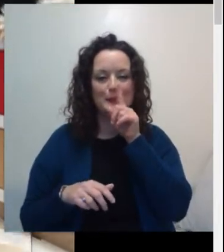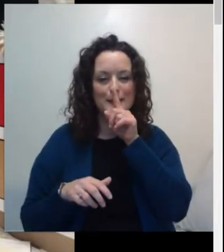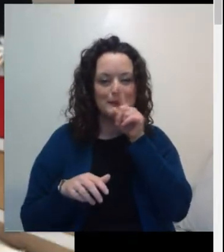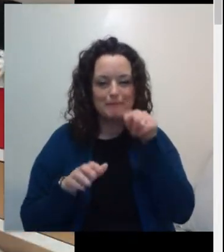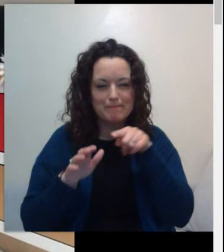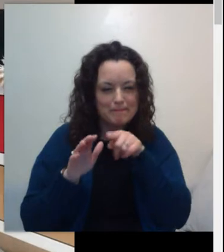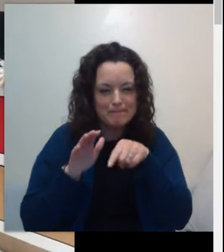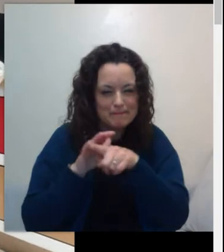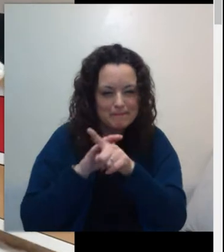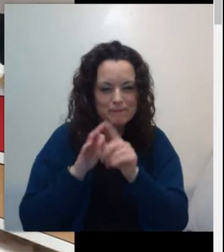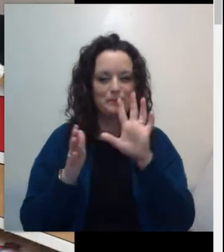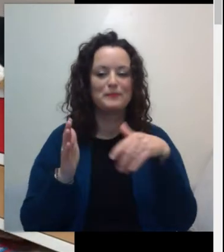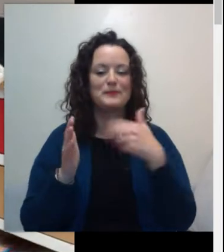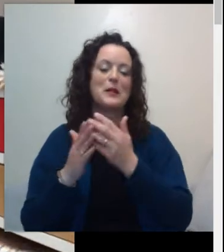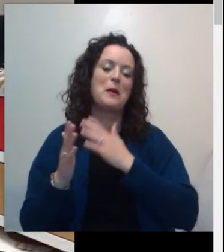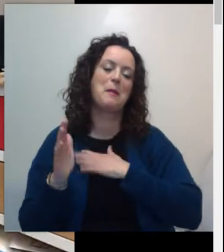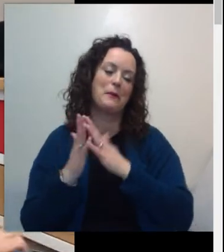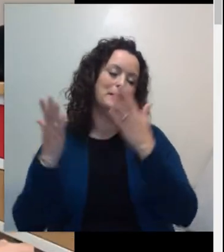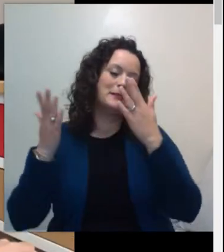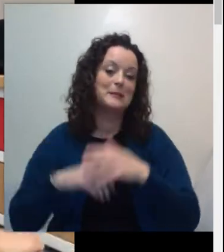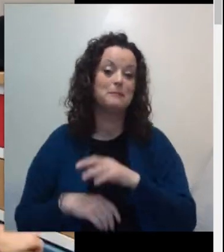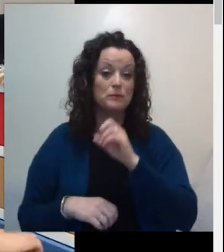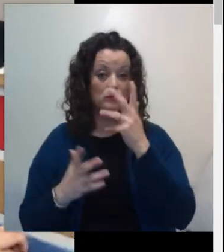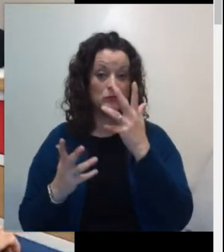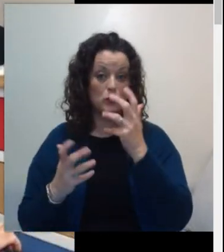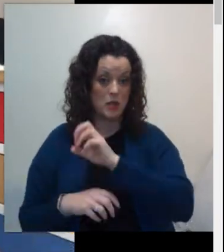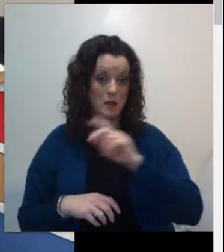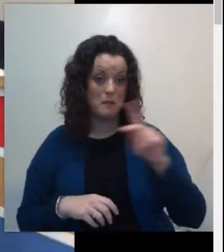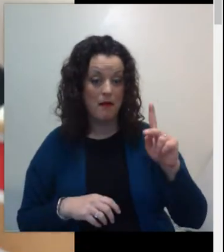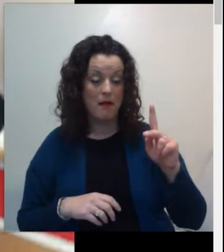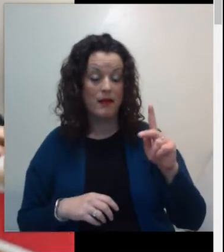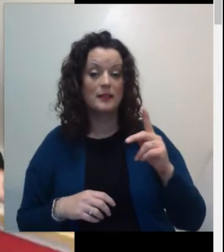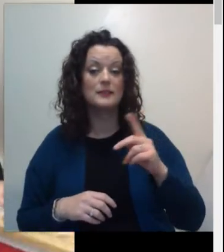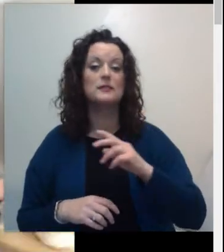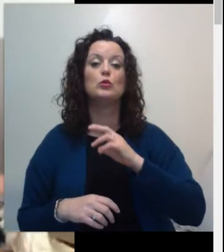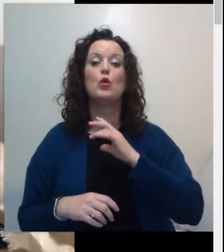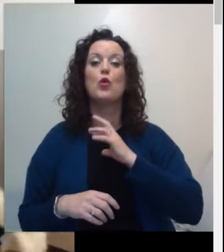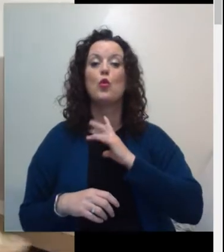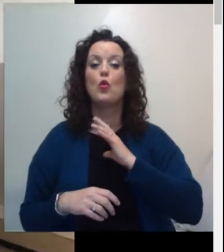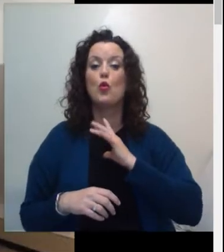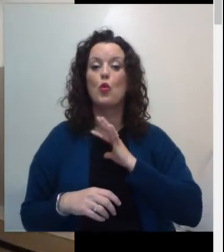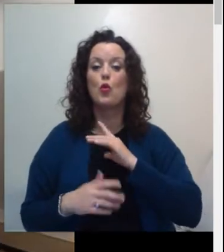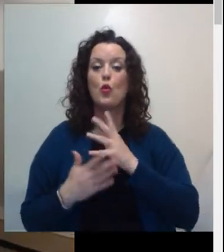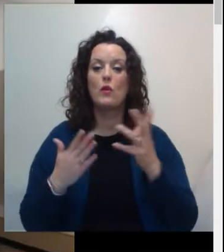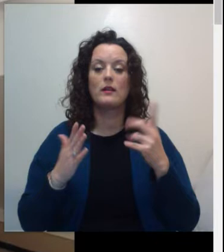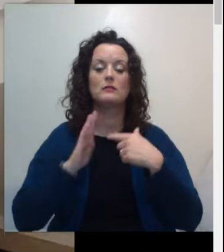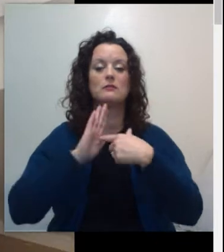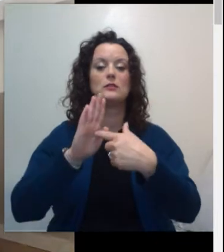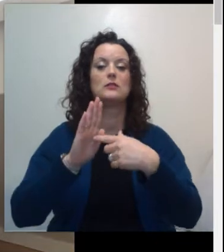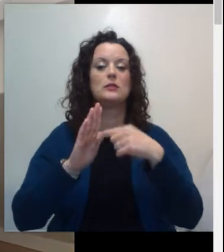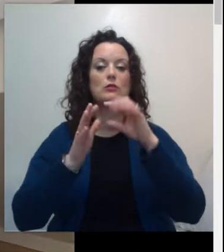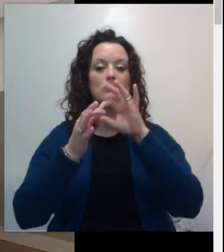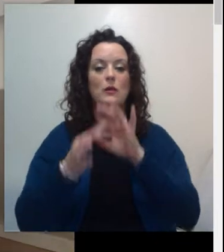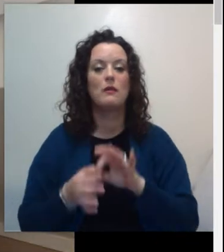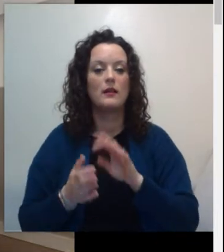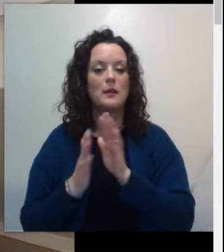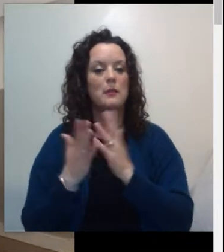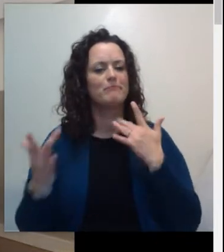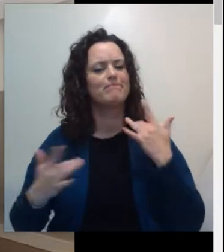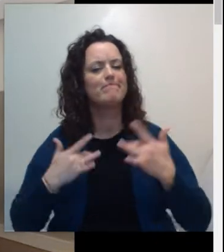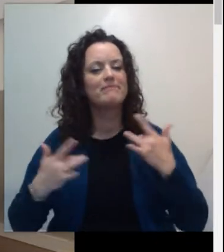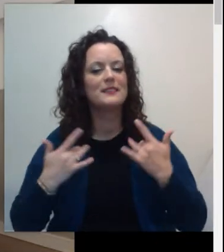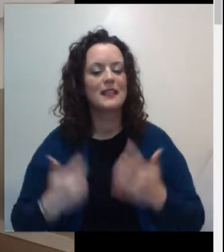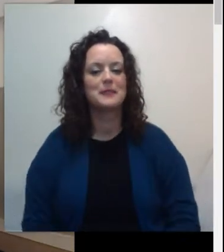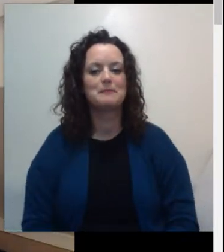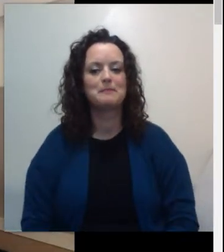of my books. All right, shall we go back? I have some cool things to tell you about this book. Kind of excited. All right,